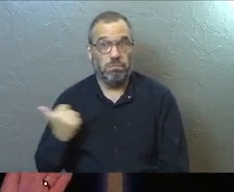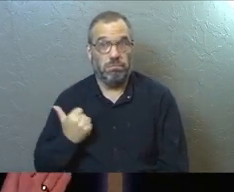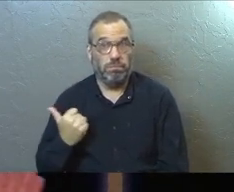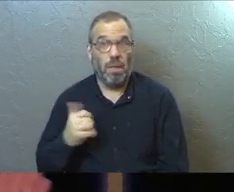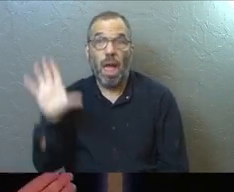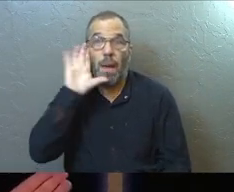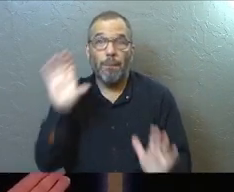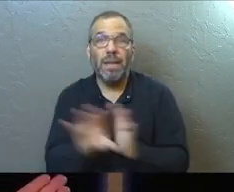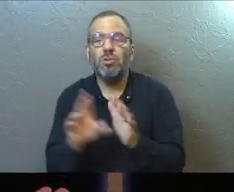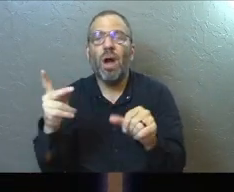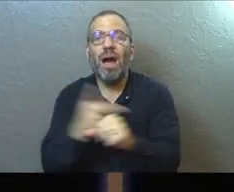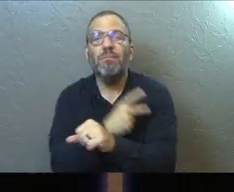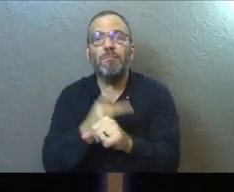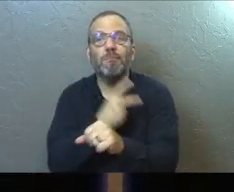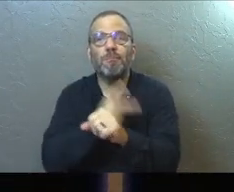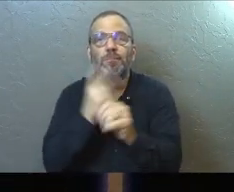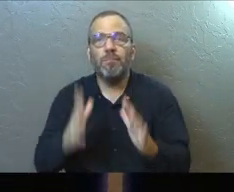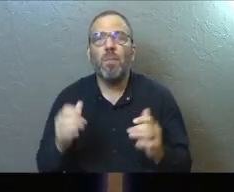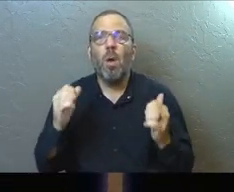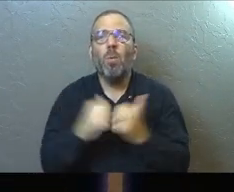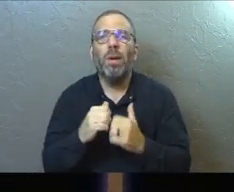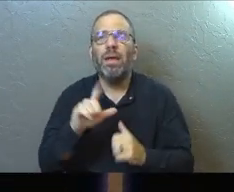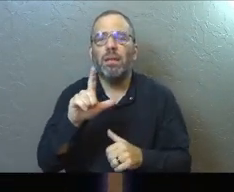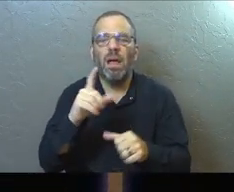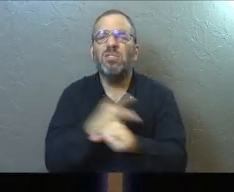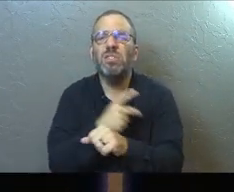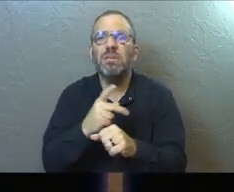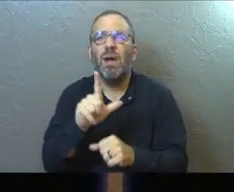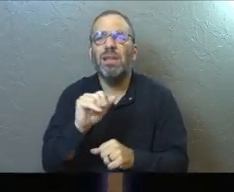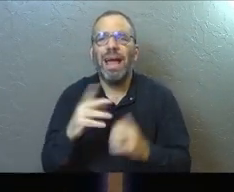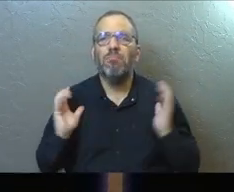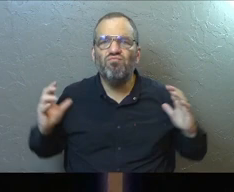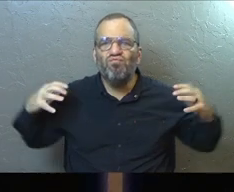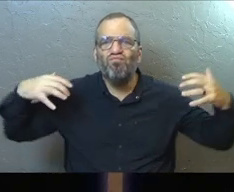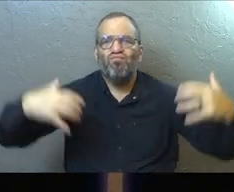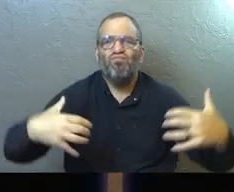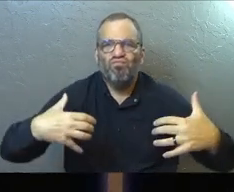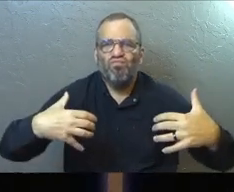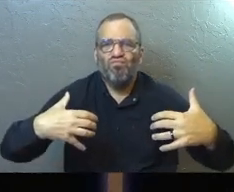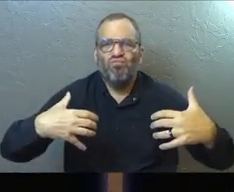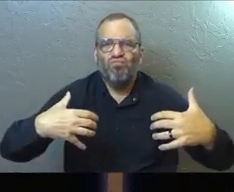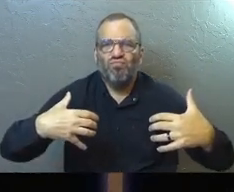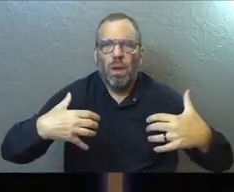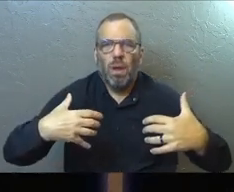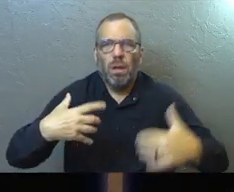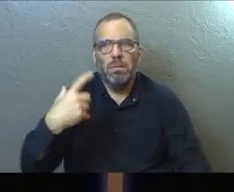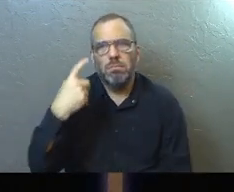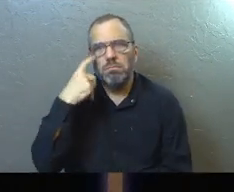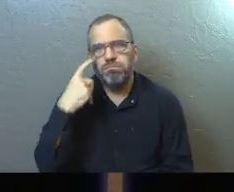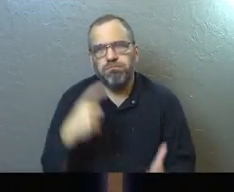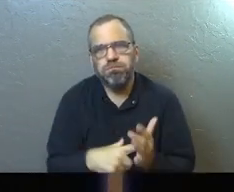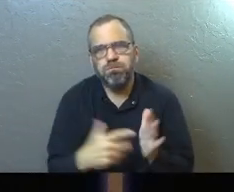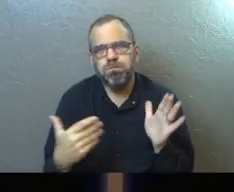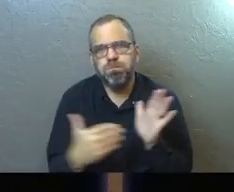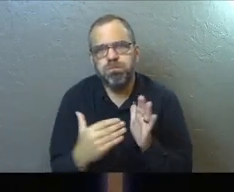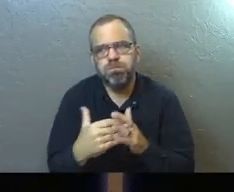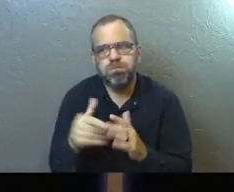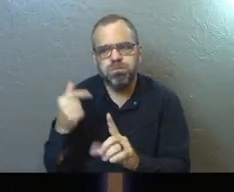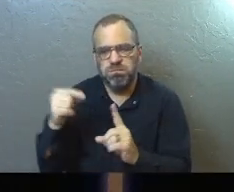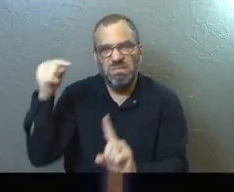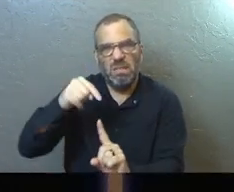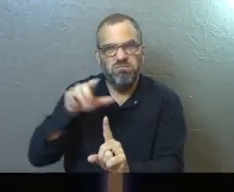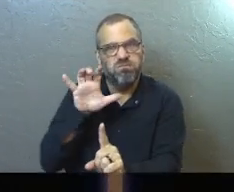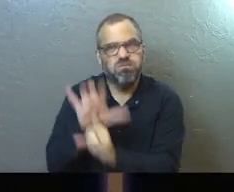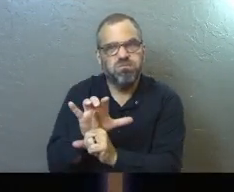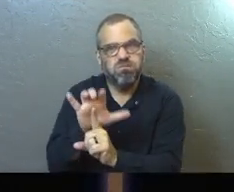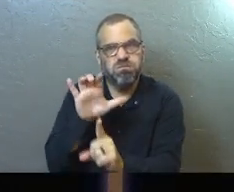The picture of a shepherd with a lamb over its shoulder shows up so often. It's the most popular